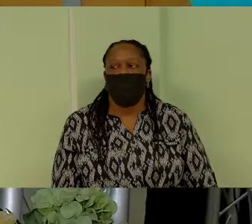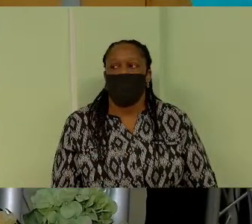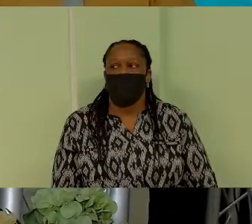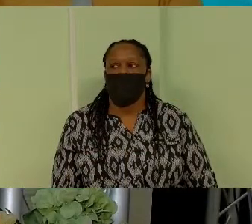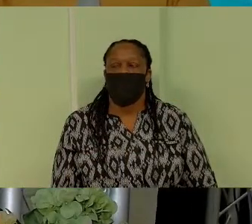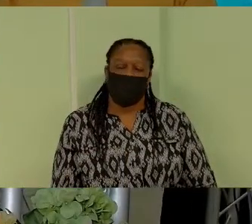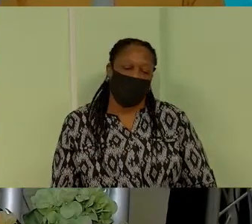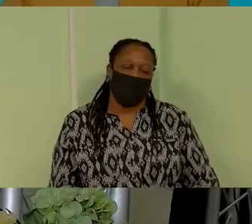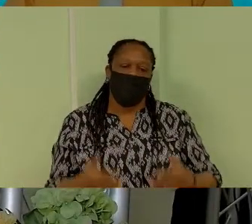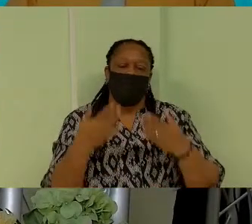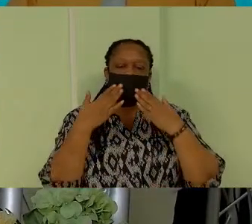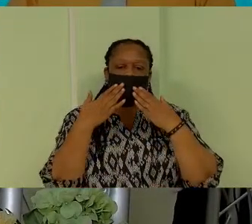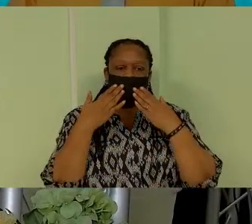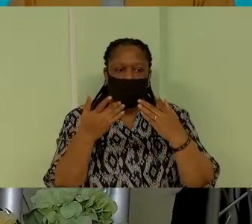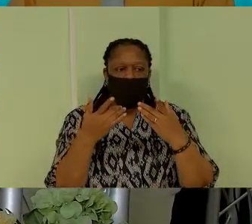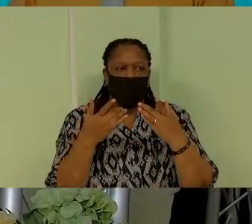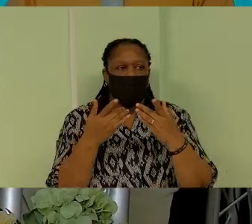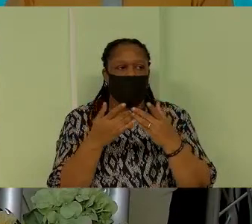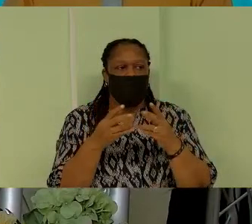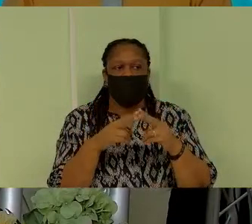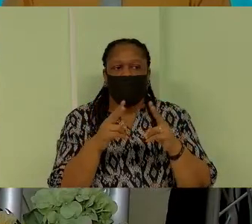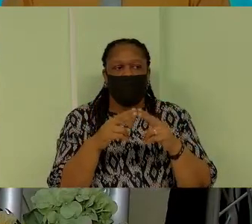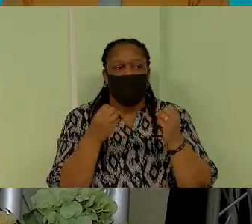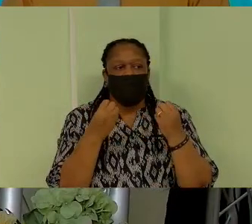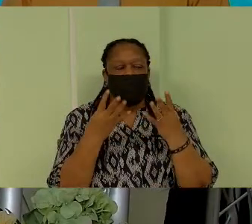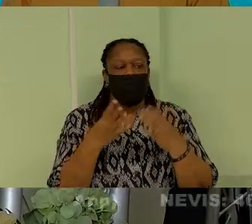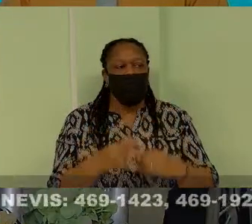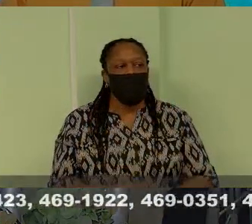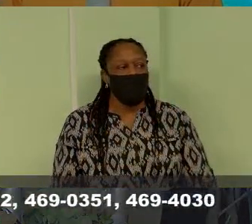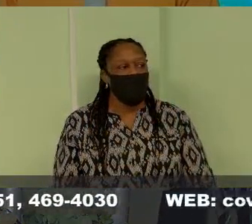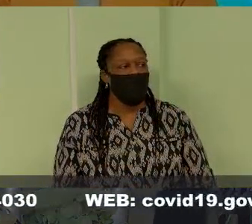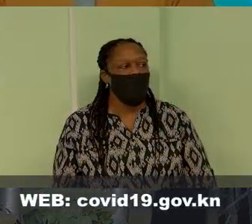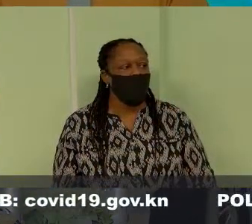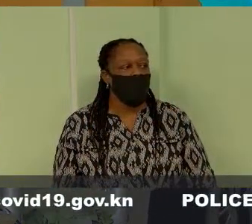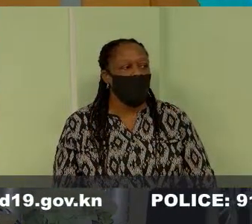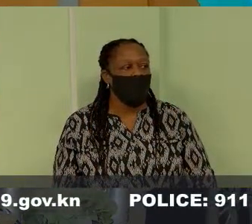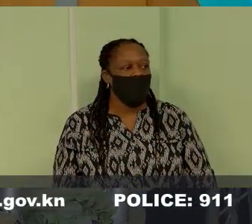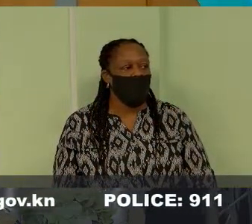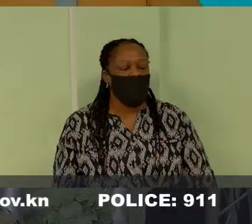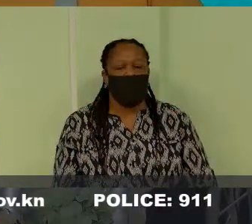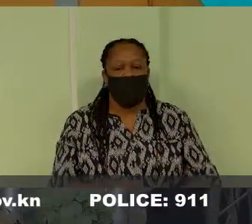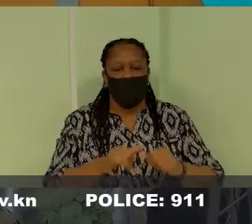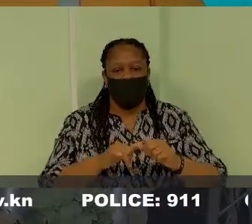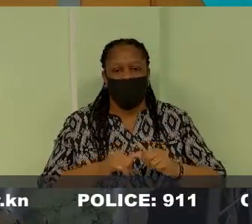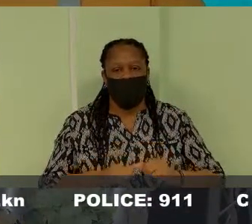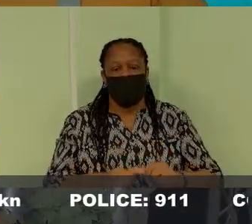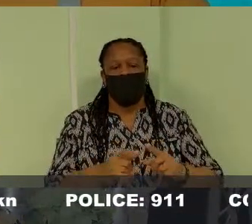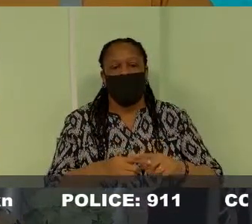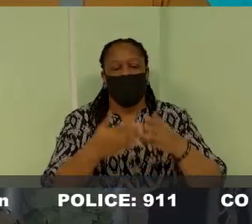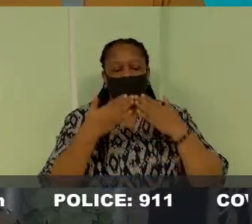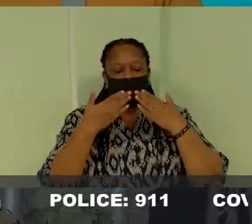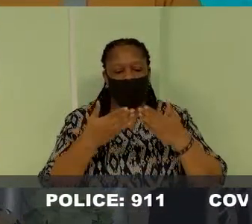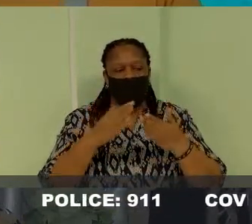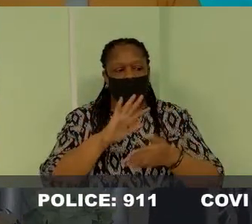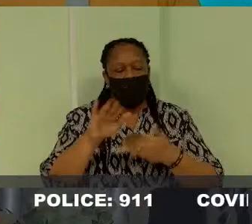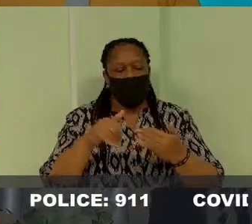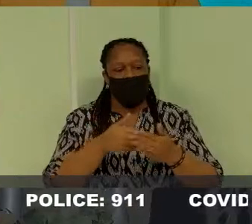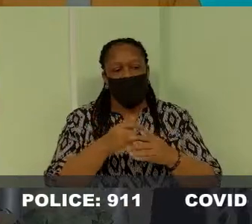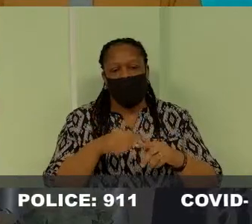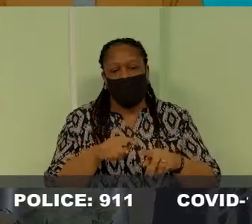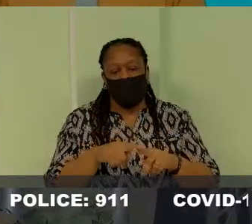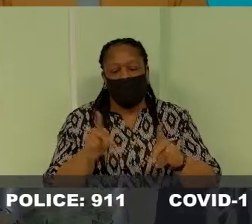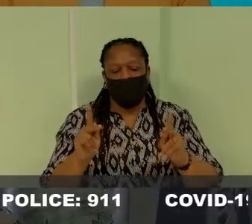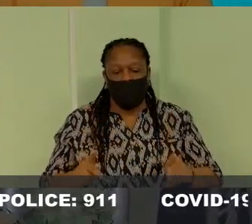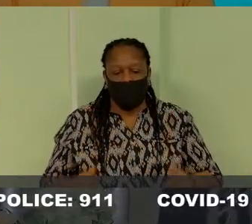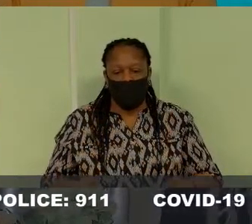Thank you very much, and we continue to thank those persons in the society who continue